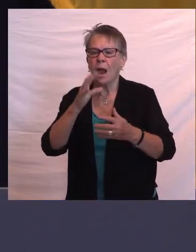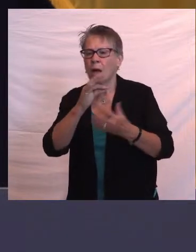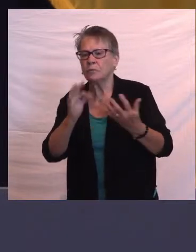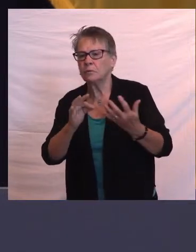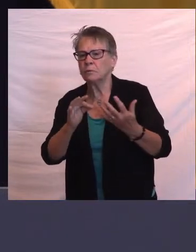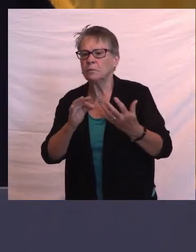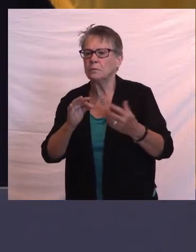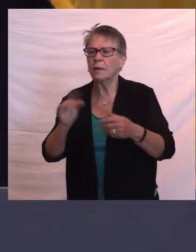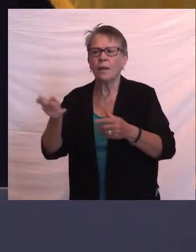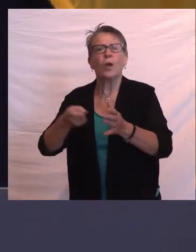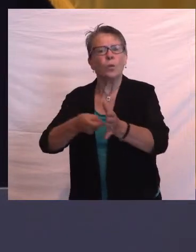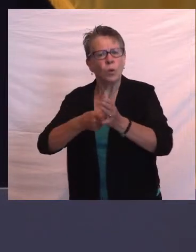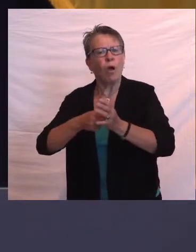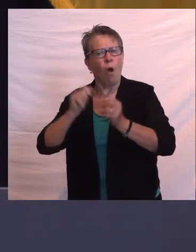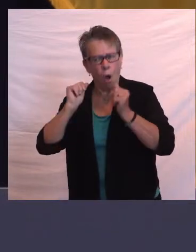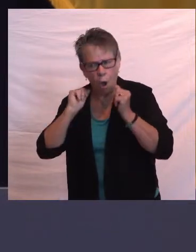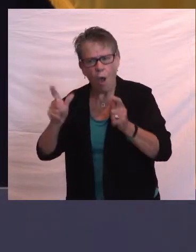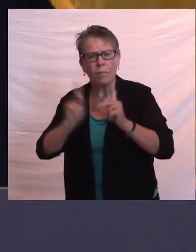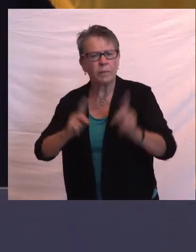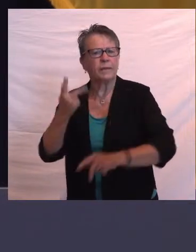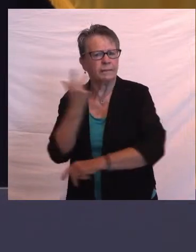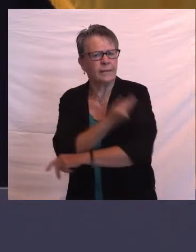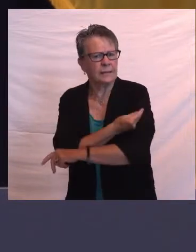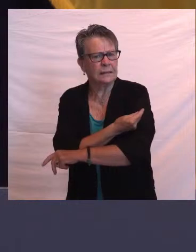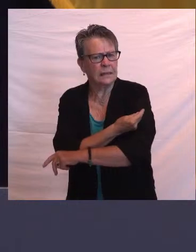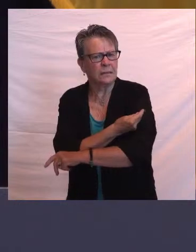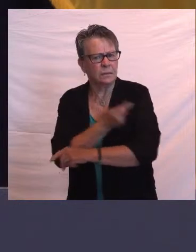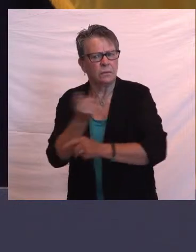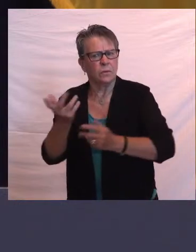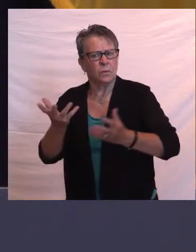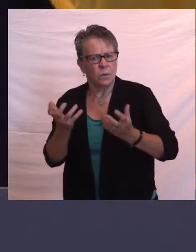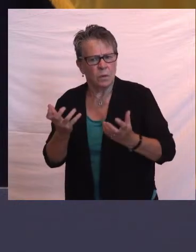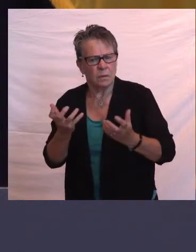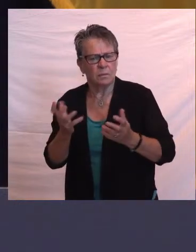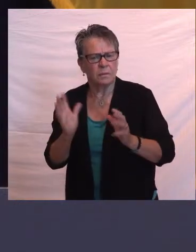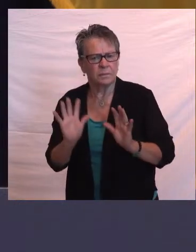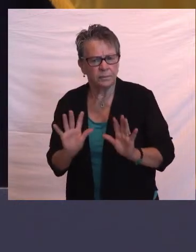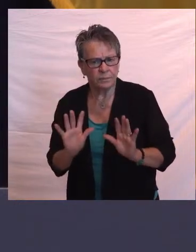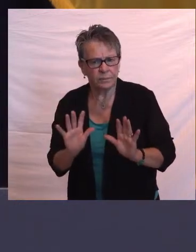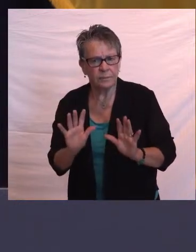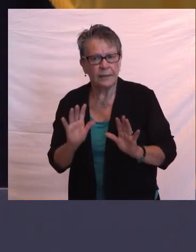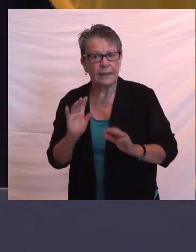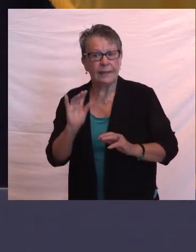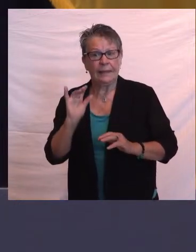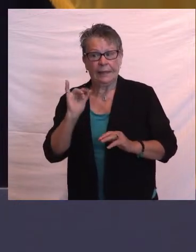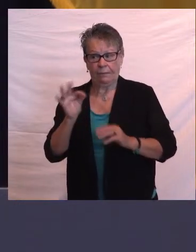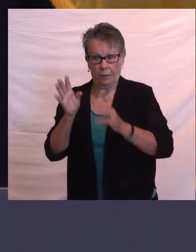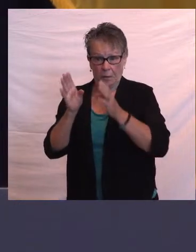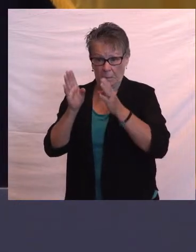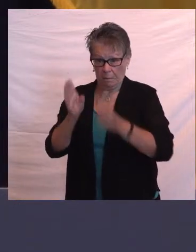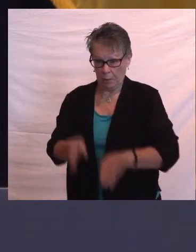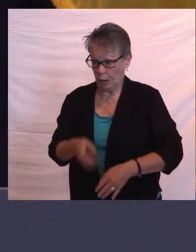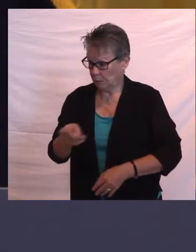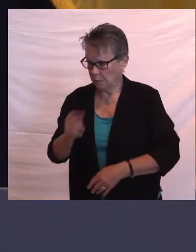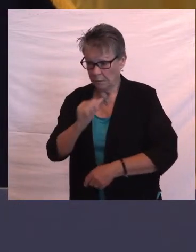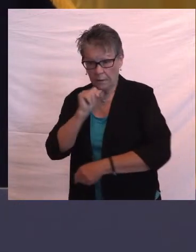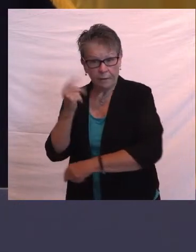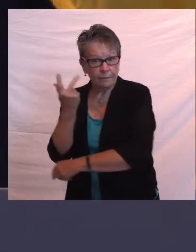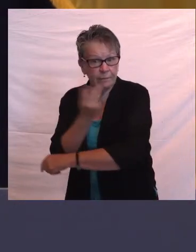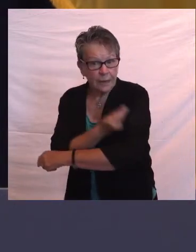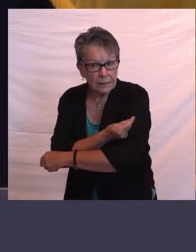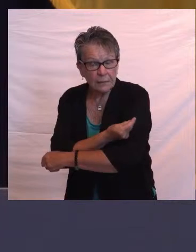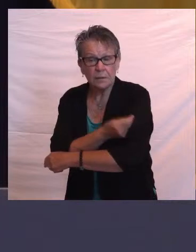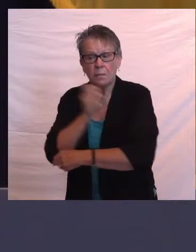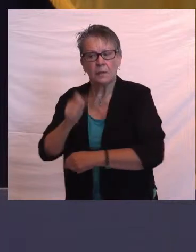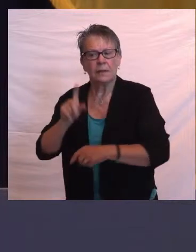leave the anxiety out of it for a minute. If you're not vaccinated, you need to be subjected to up to multiple tests per week.